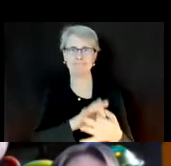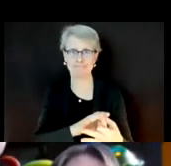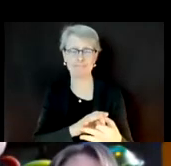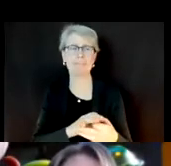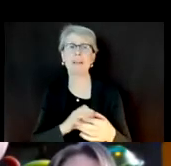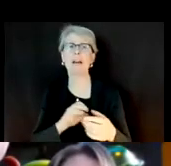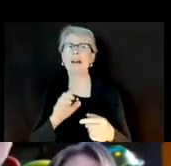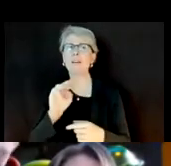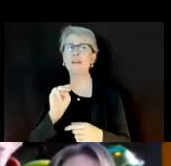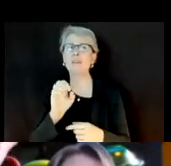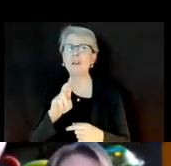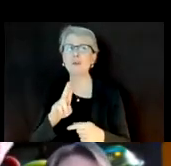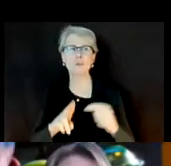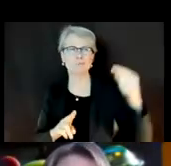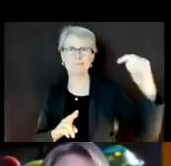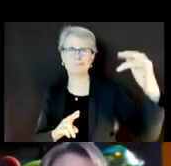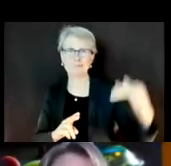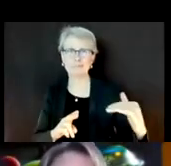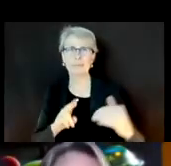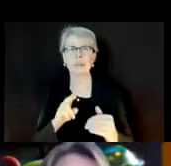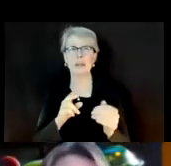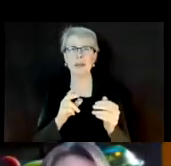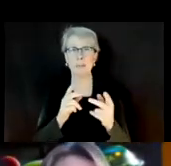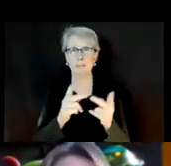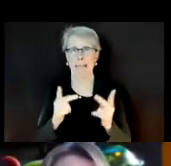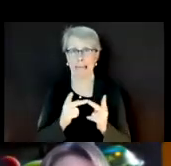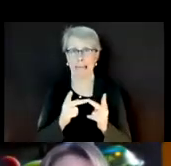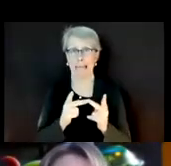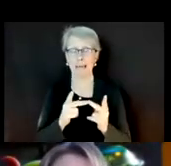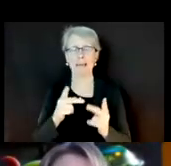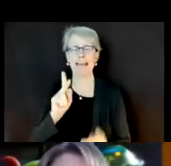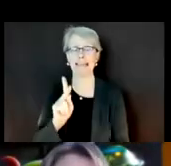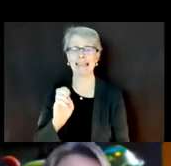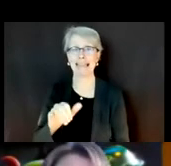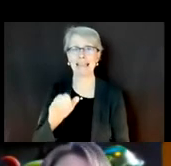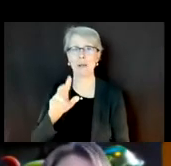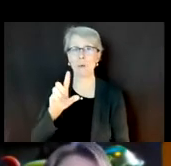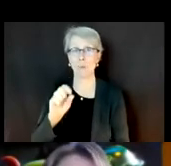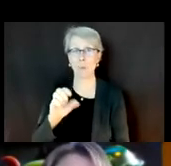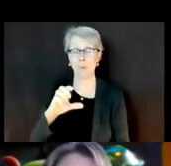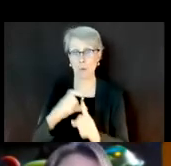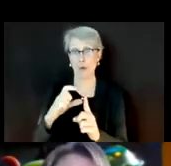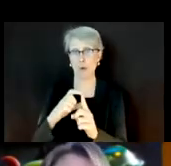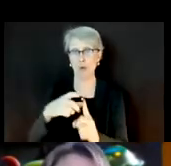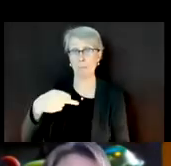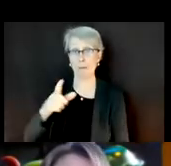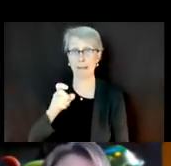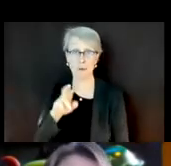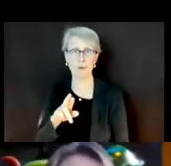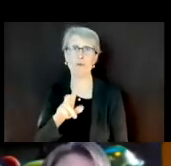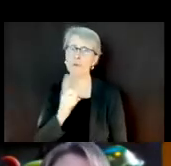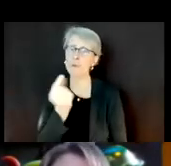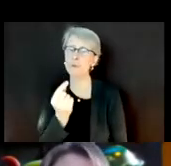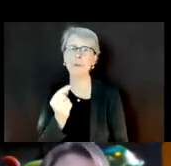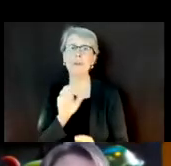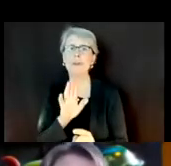menu under planning, which is their keyword planner. So you basically, that's what you do. You go and you put in sort of